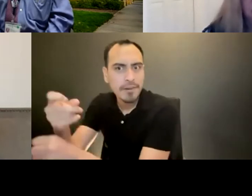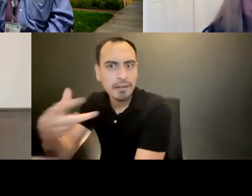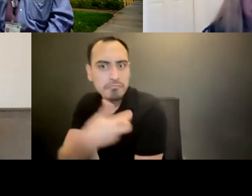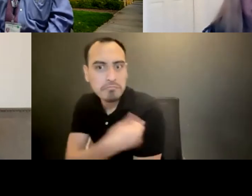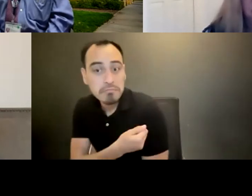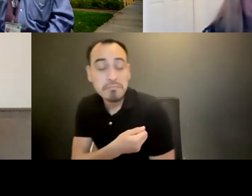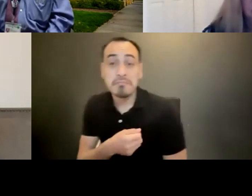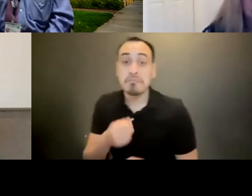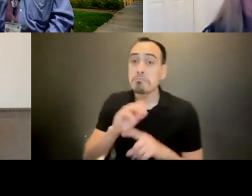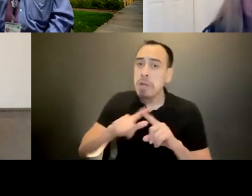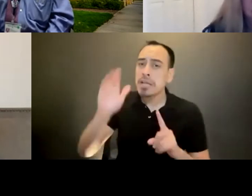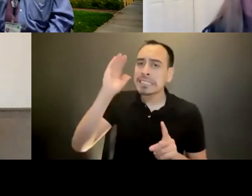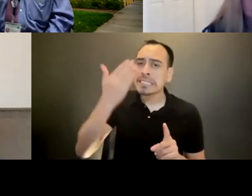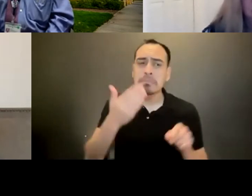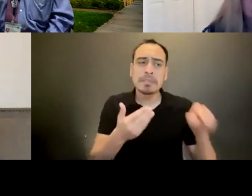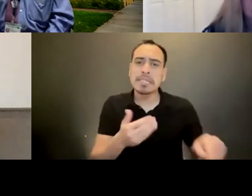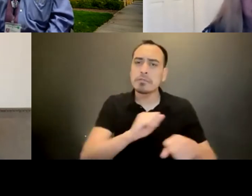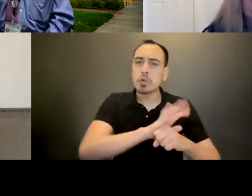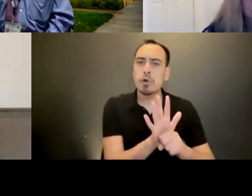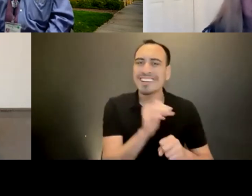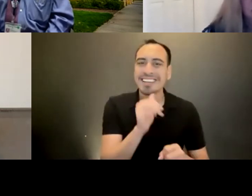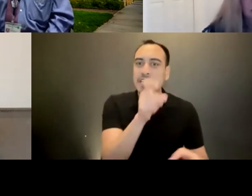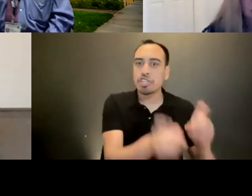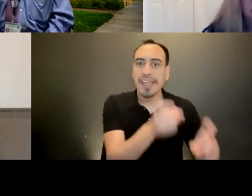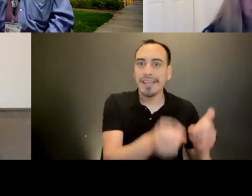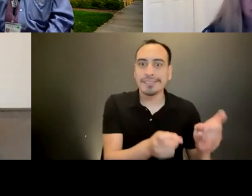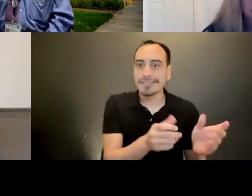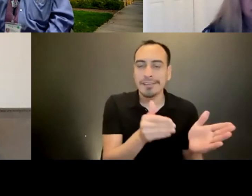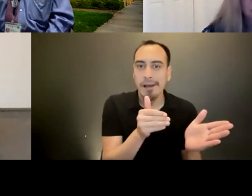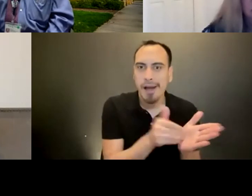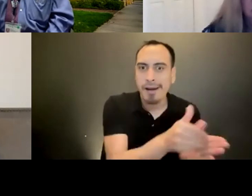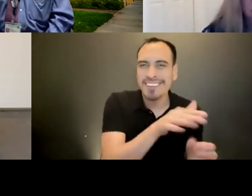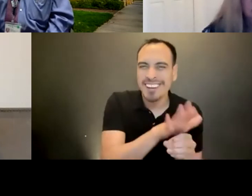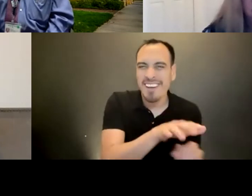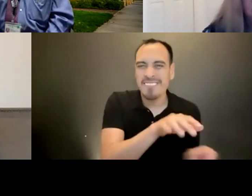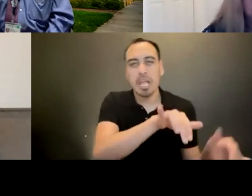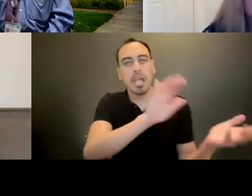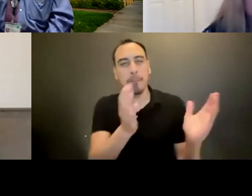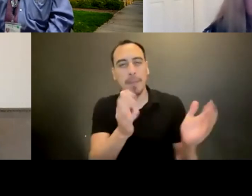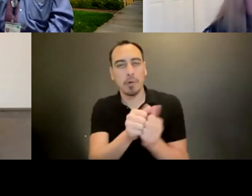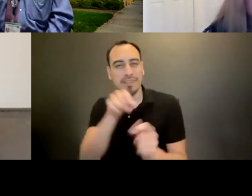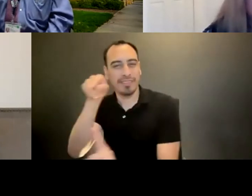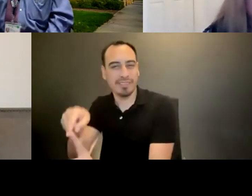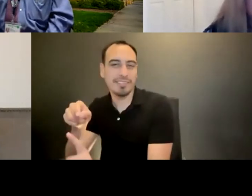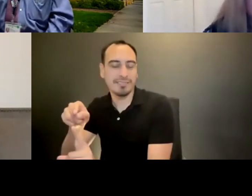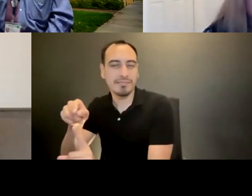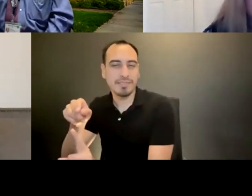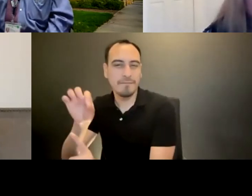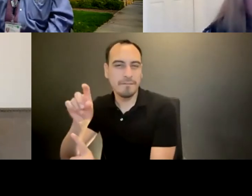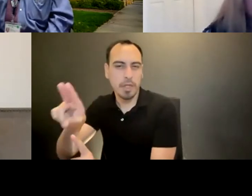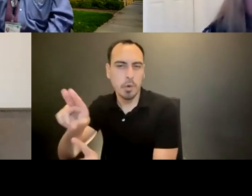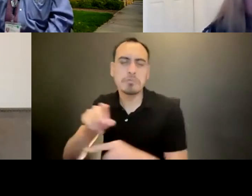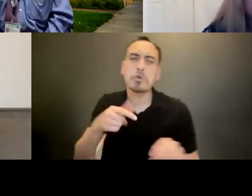as flu, a lot of people are thinking that it'll be every 2 years or every 3 years that you would have to